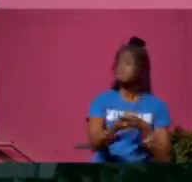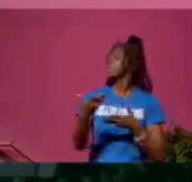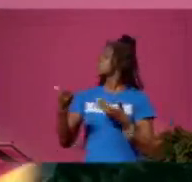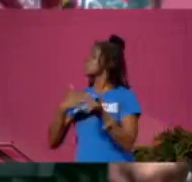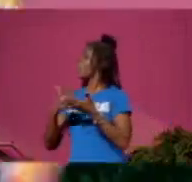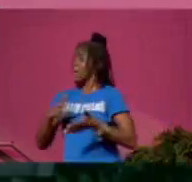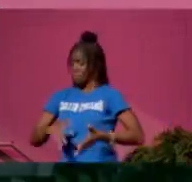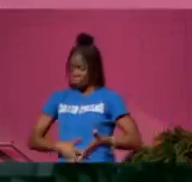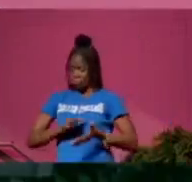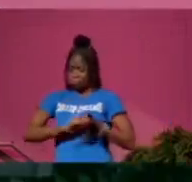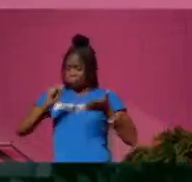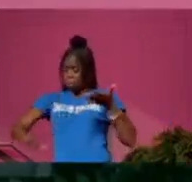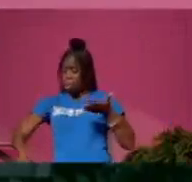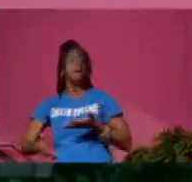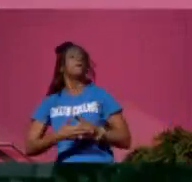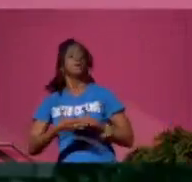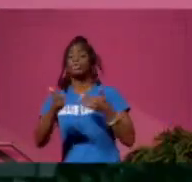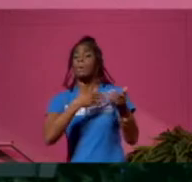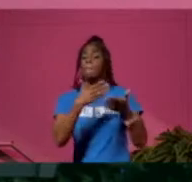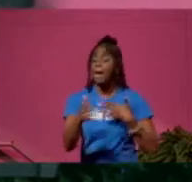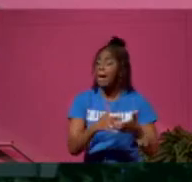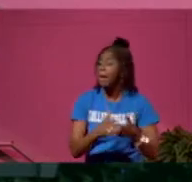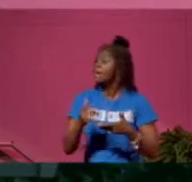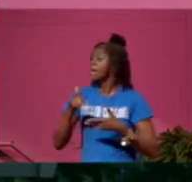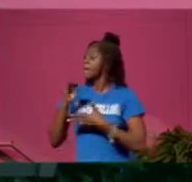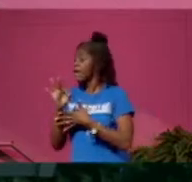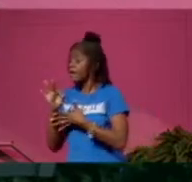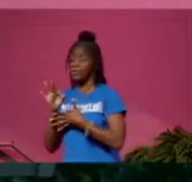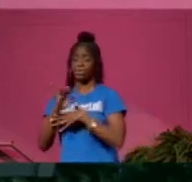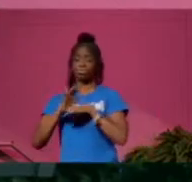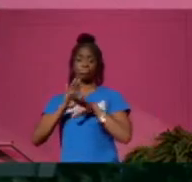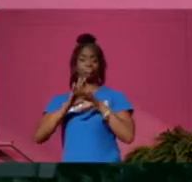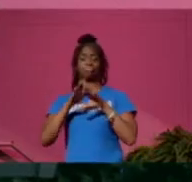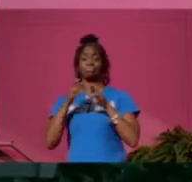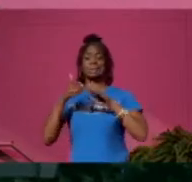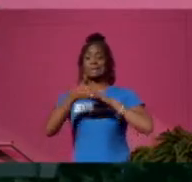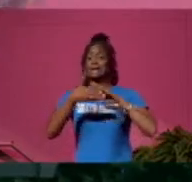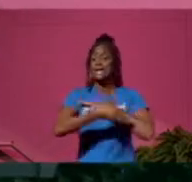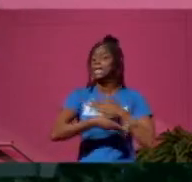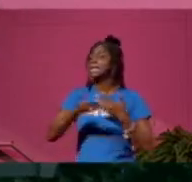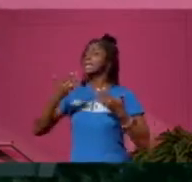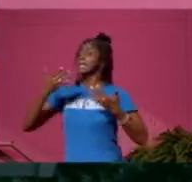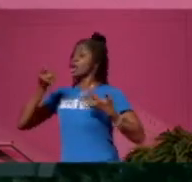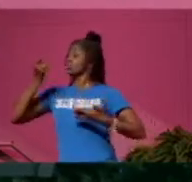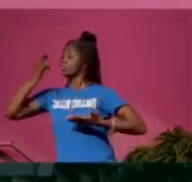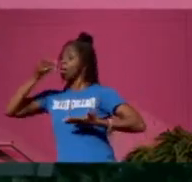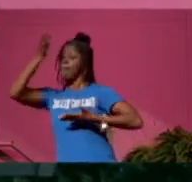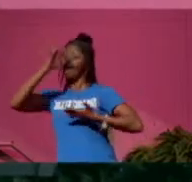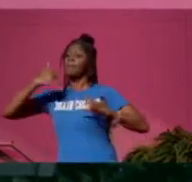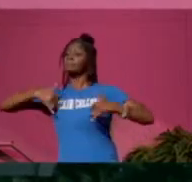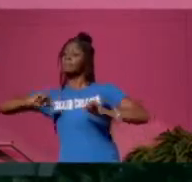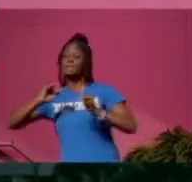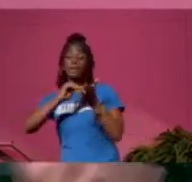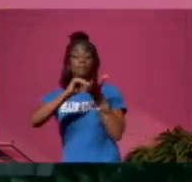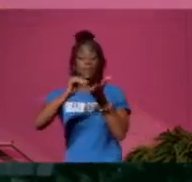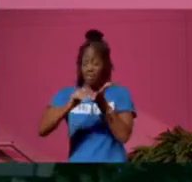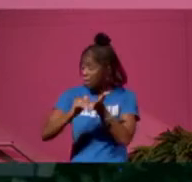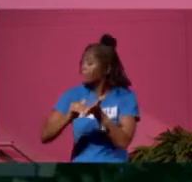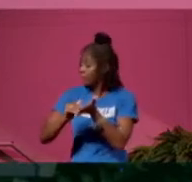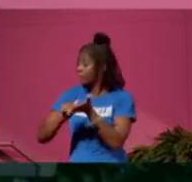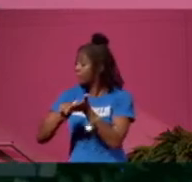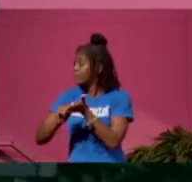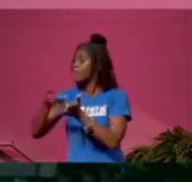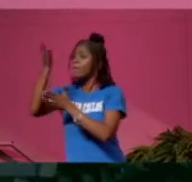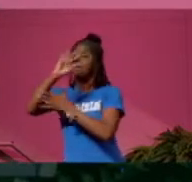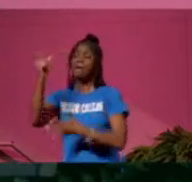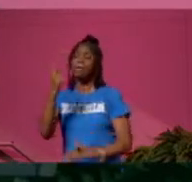There is grace after adultery. God will give you grace for your porn addiction. God has grace for the fact that you know